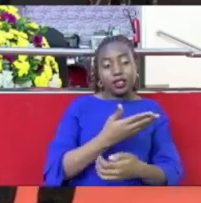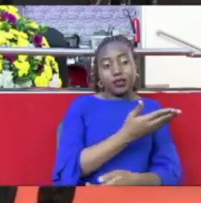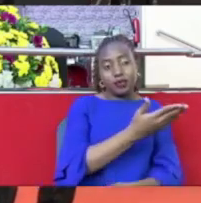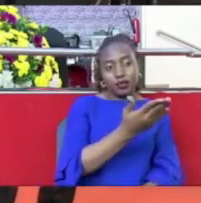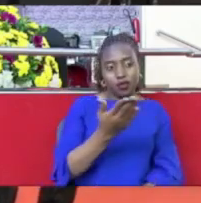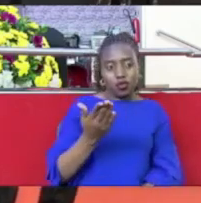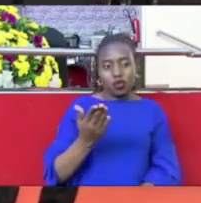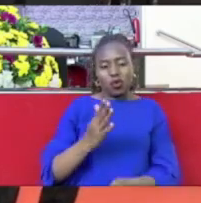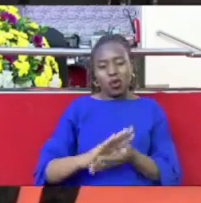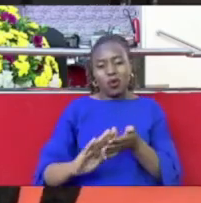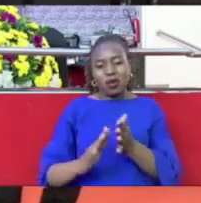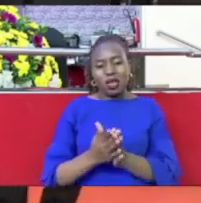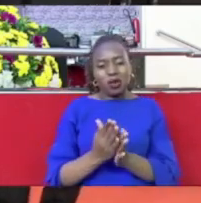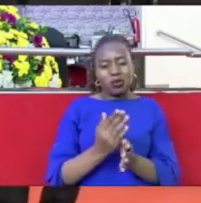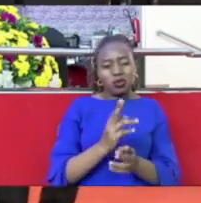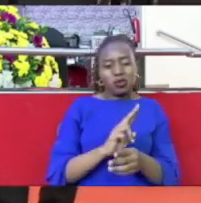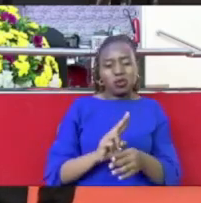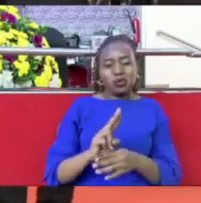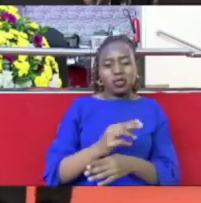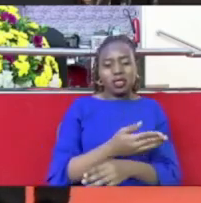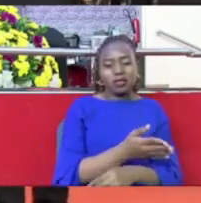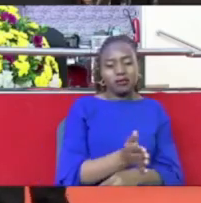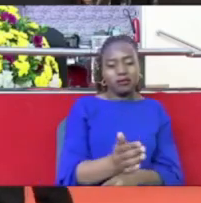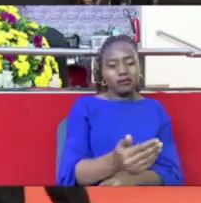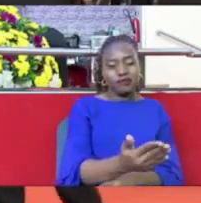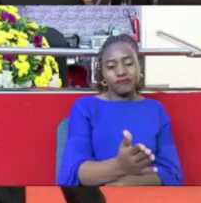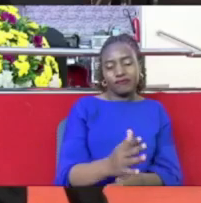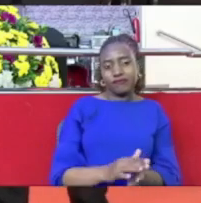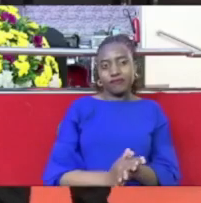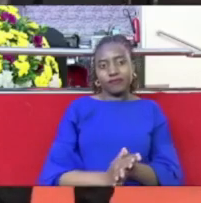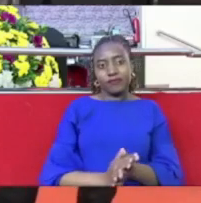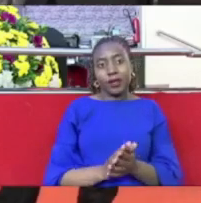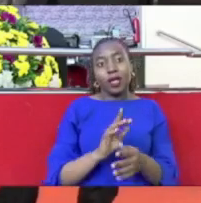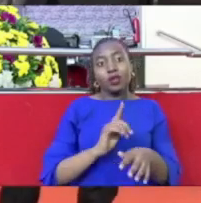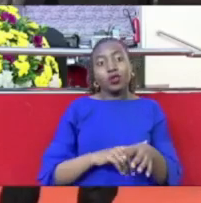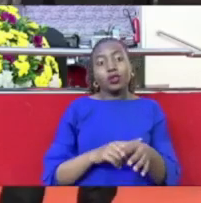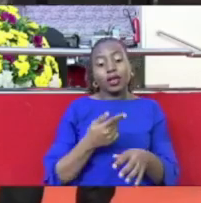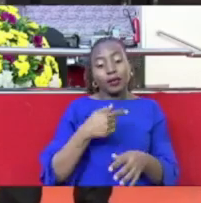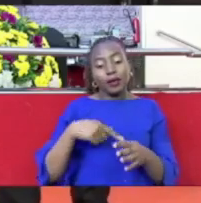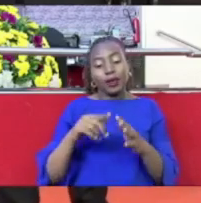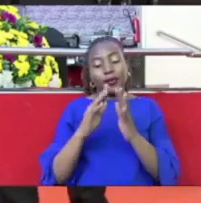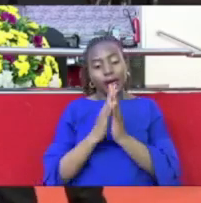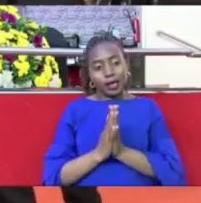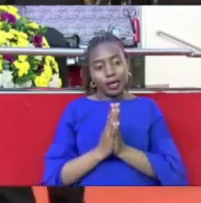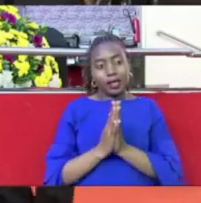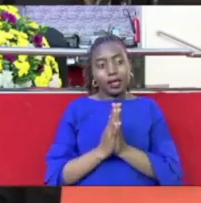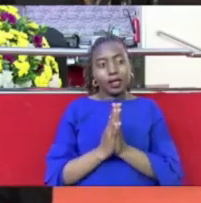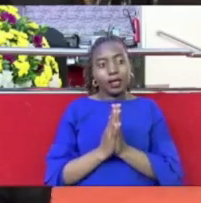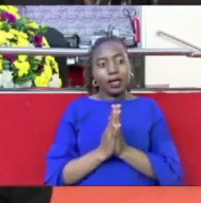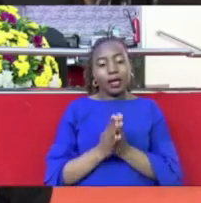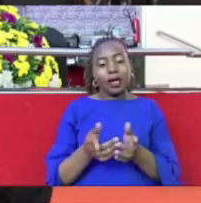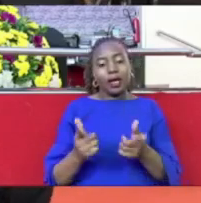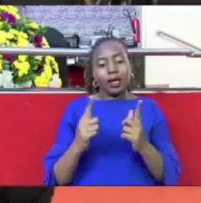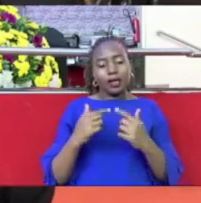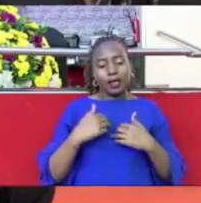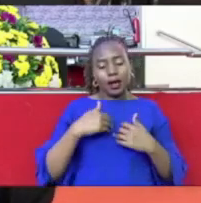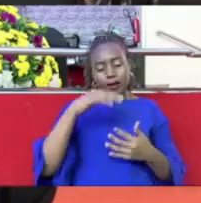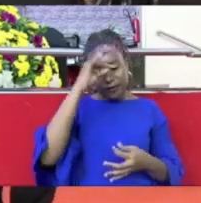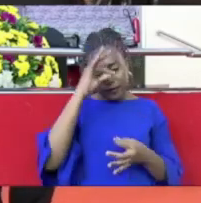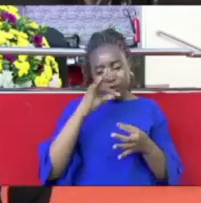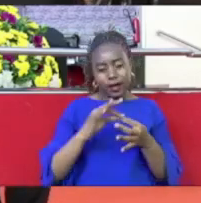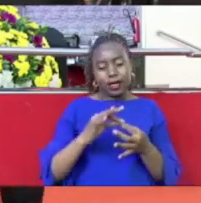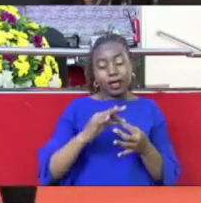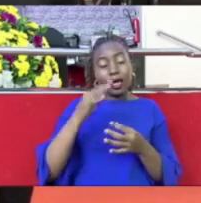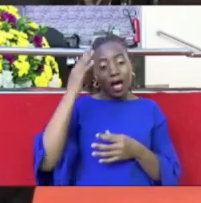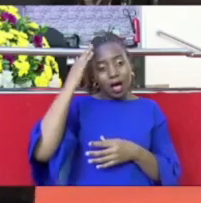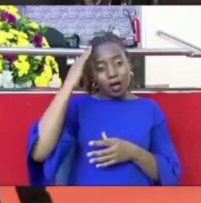shortcuts. Bila kupitia njia za mkato. So as we pray, hivyo tunapoomba, let's pray in faith. Tuombe kwa imani. Knowing that all powers